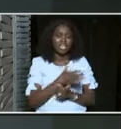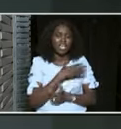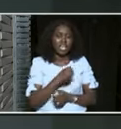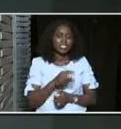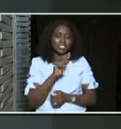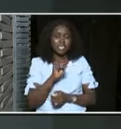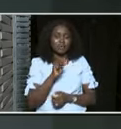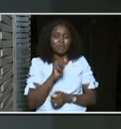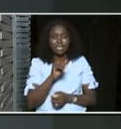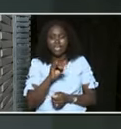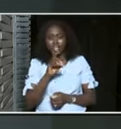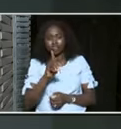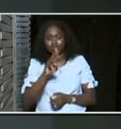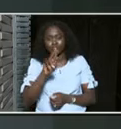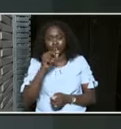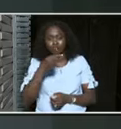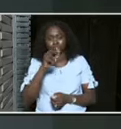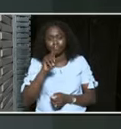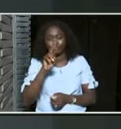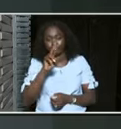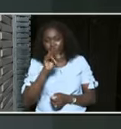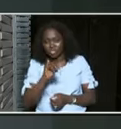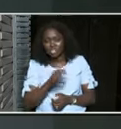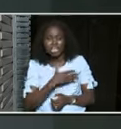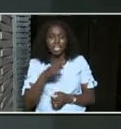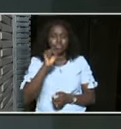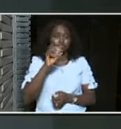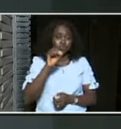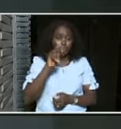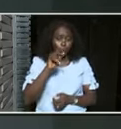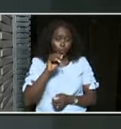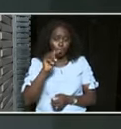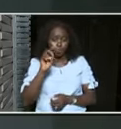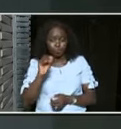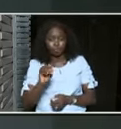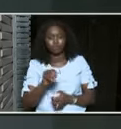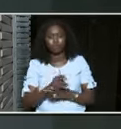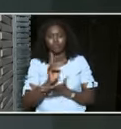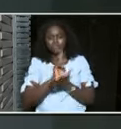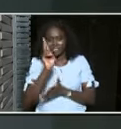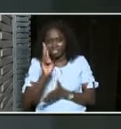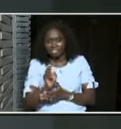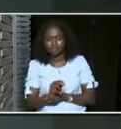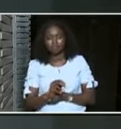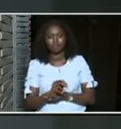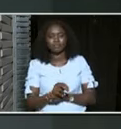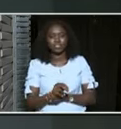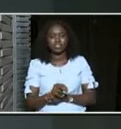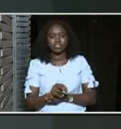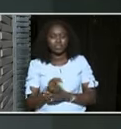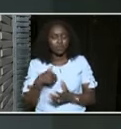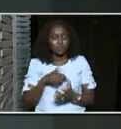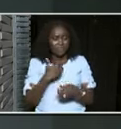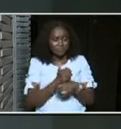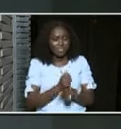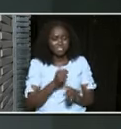Maiduguri, and Sokoto, Usman Danfodio University, and built 300-bed